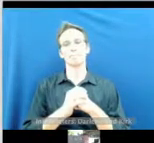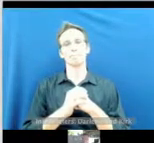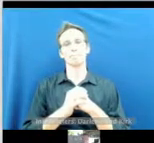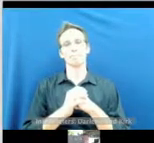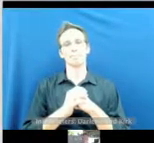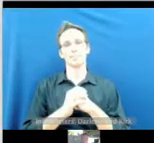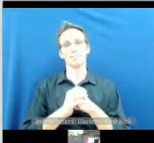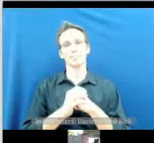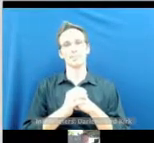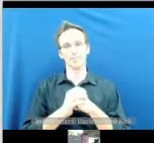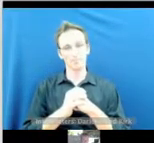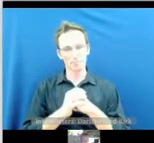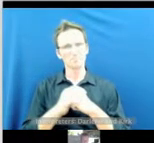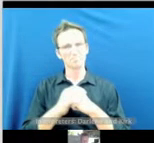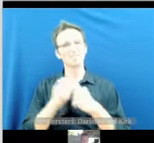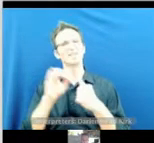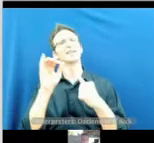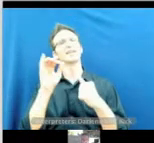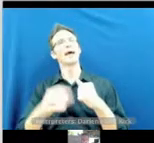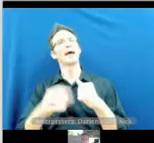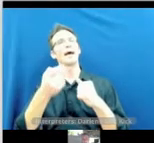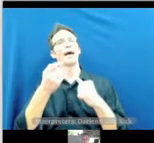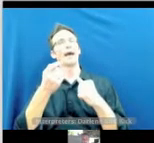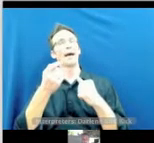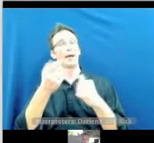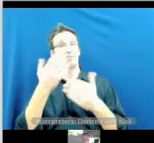So this is a little visually complicated,